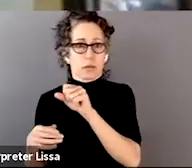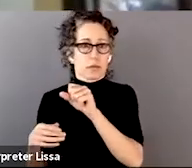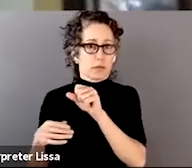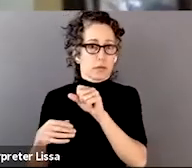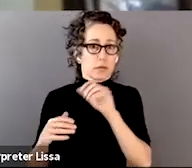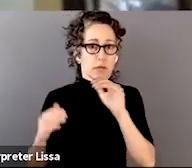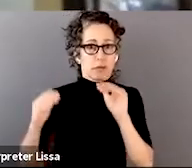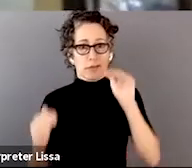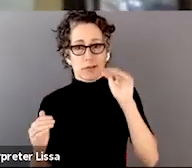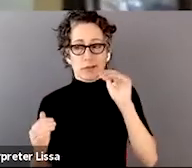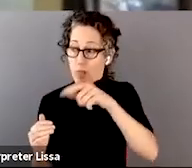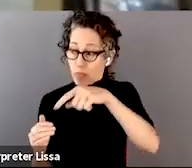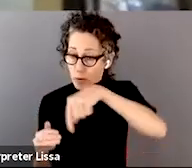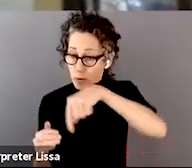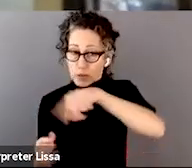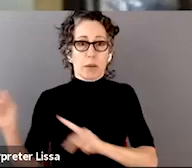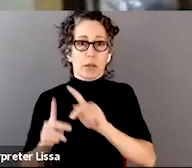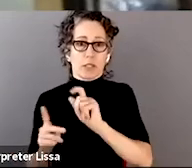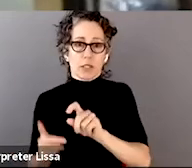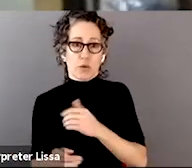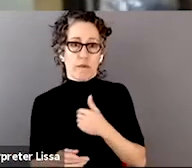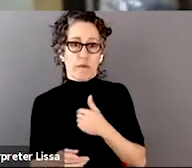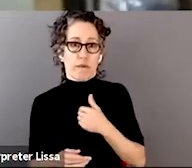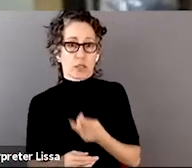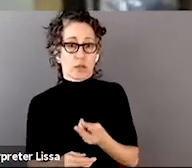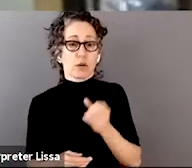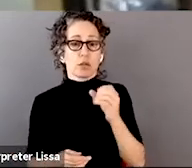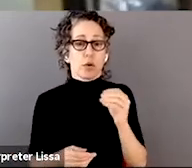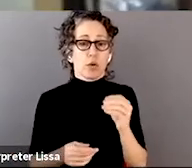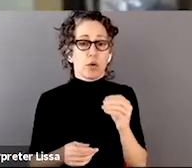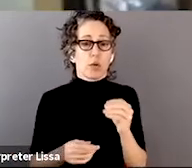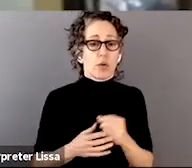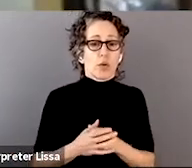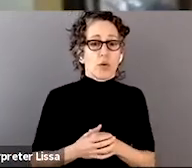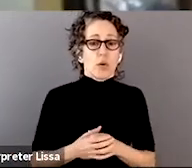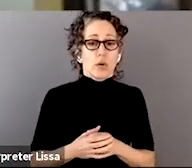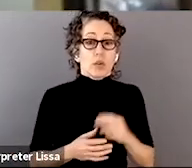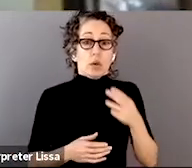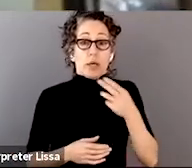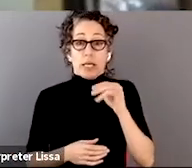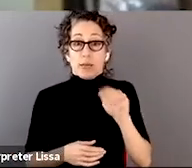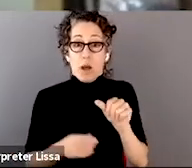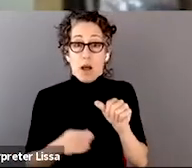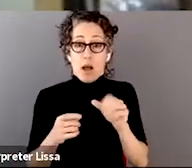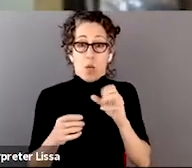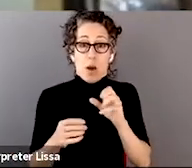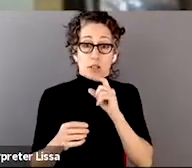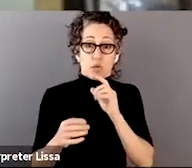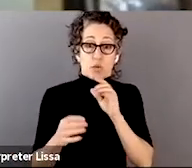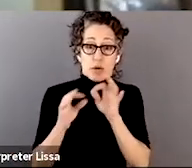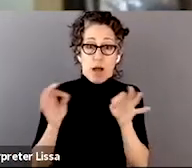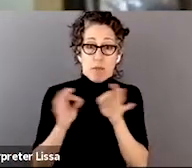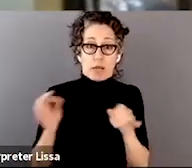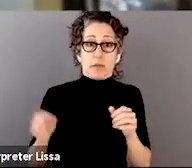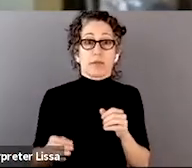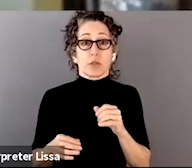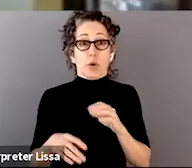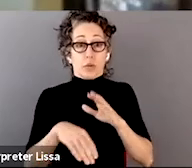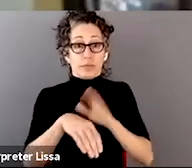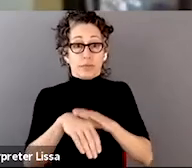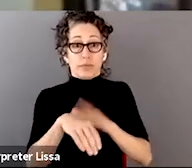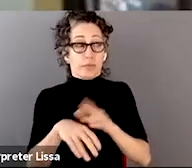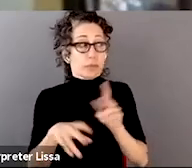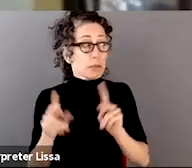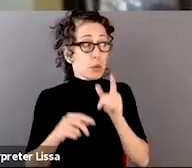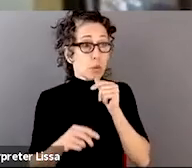leads to a follow-up point somewhat indirectly that I wanted to make to Hima's comment. I just wanted to alert everyone, if they're not familiar with it already,